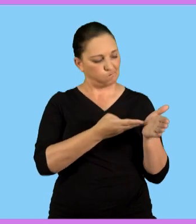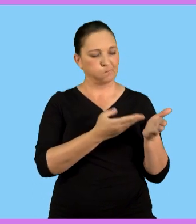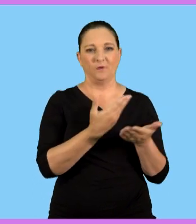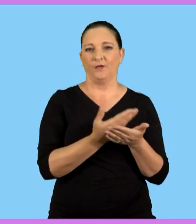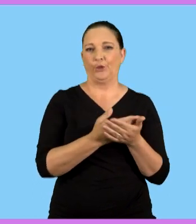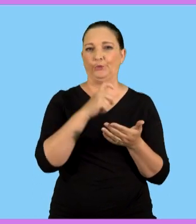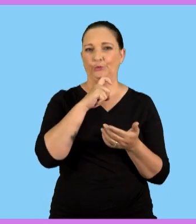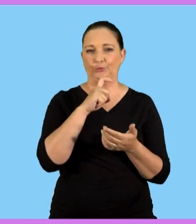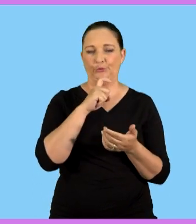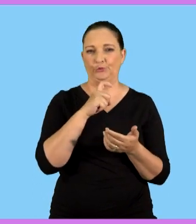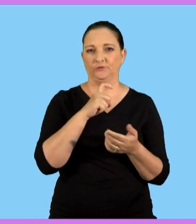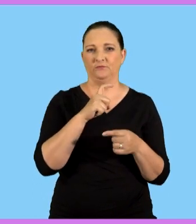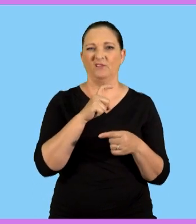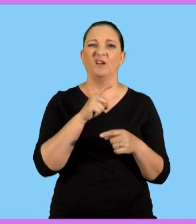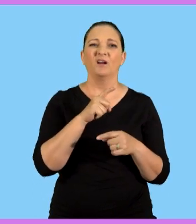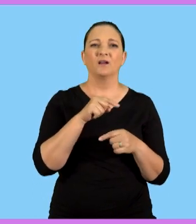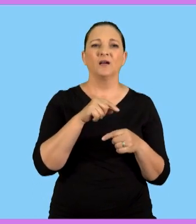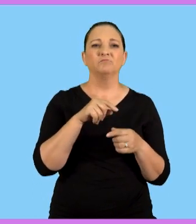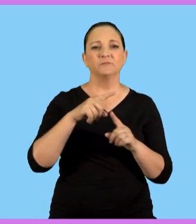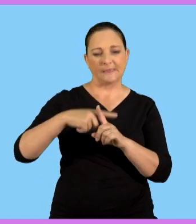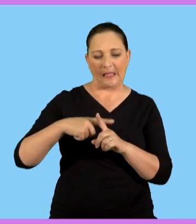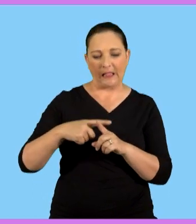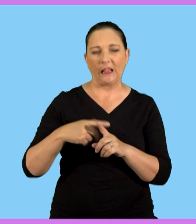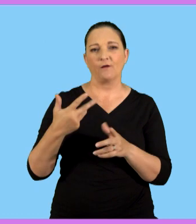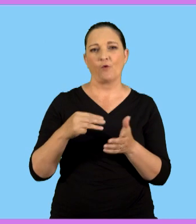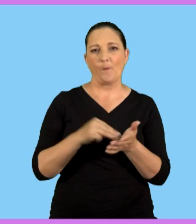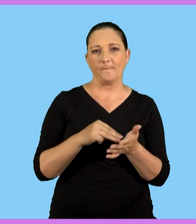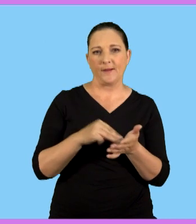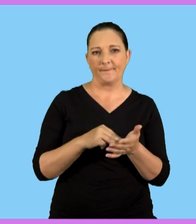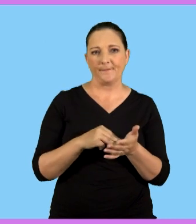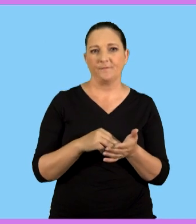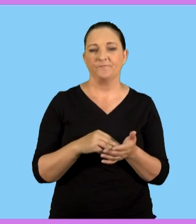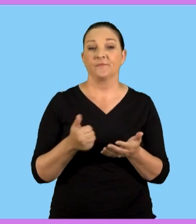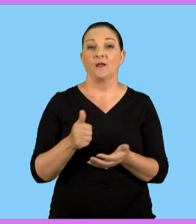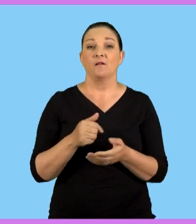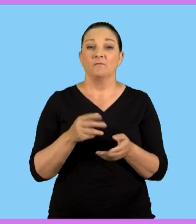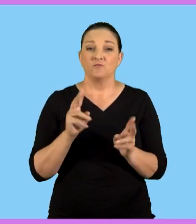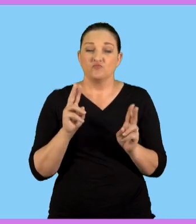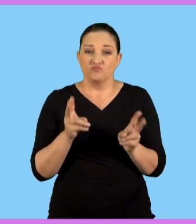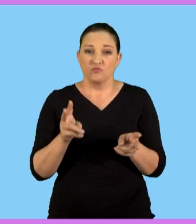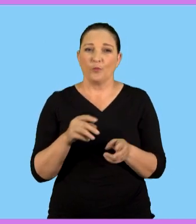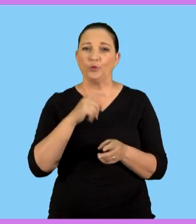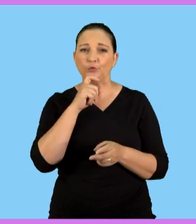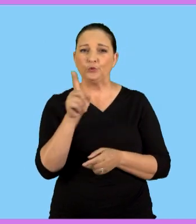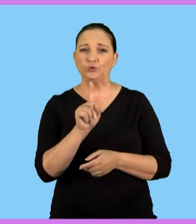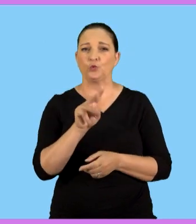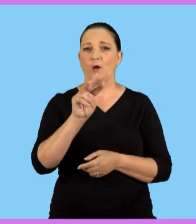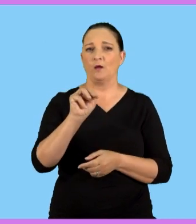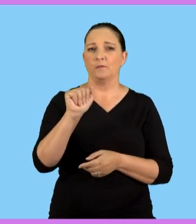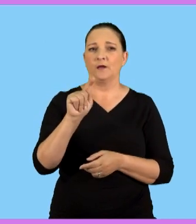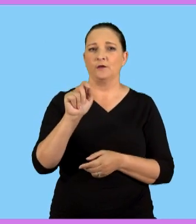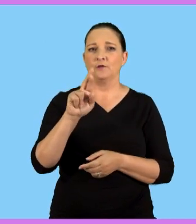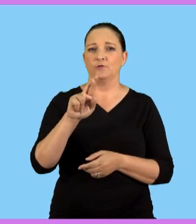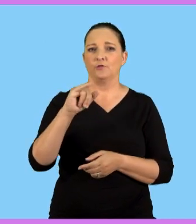need, using a scale on a map. For example, a distance table is typically a matrix where the origins, right,